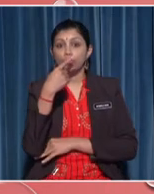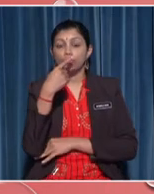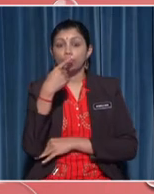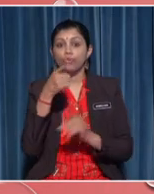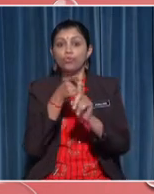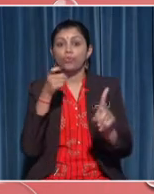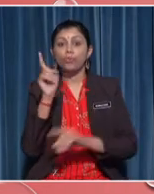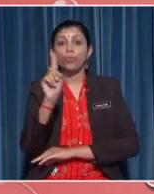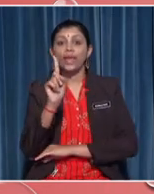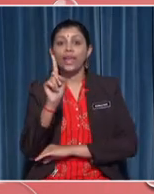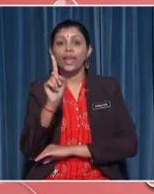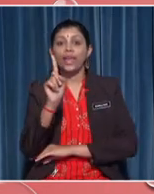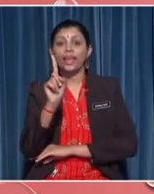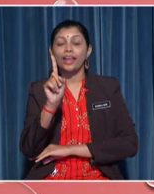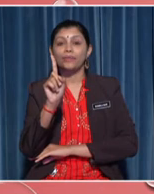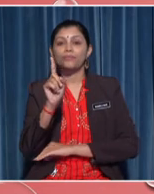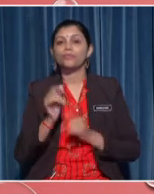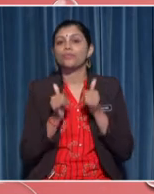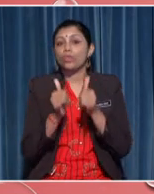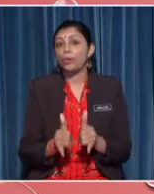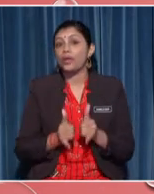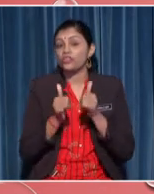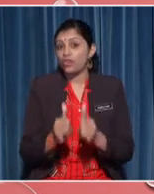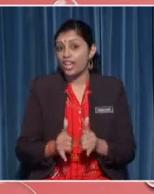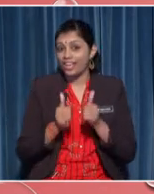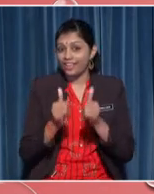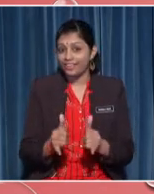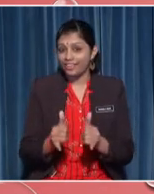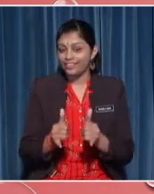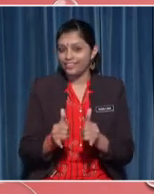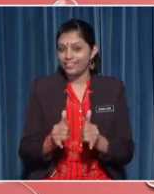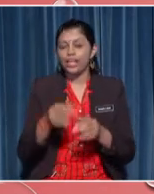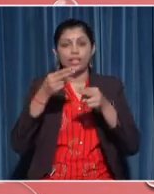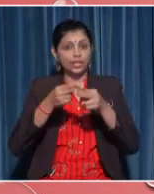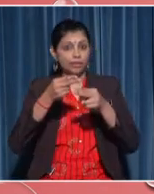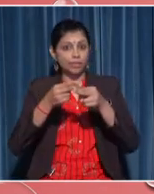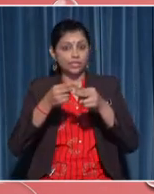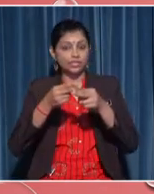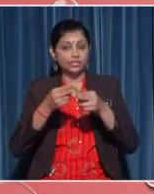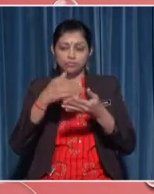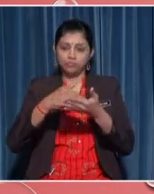Great! It's come from Australia and the currency is dollar.